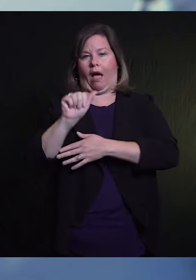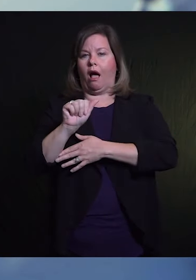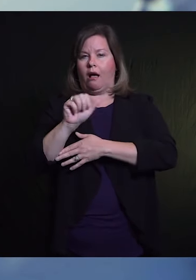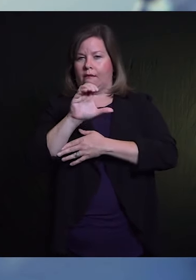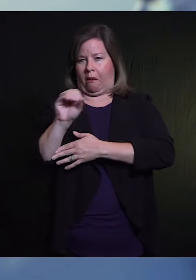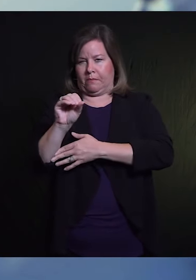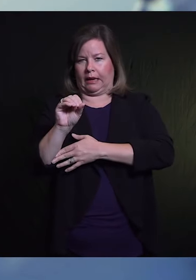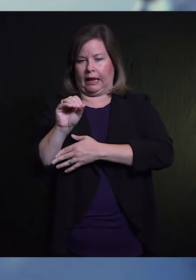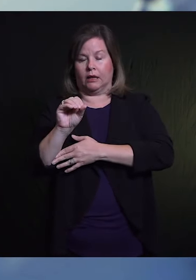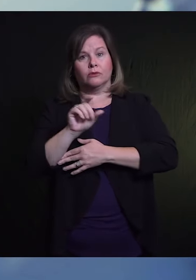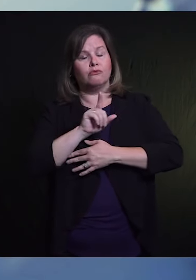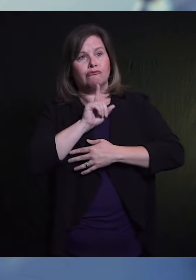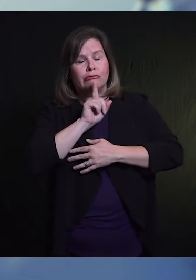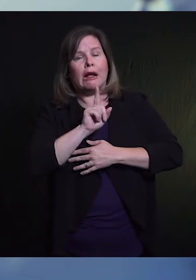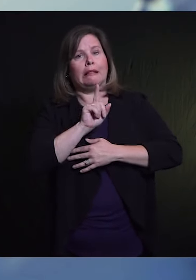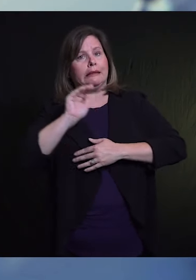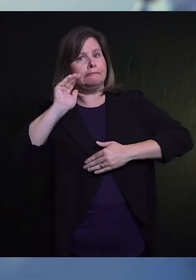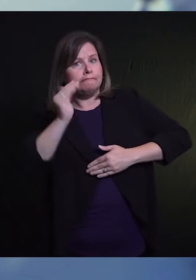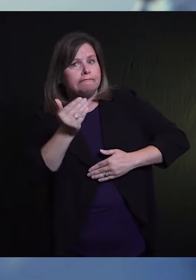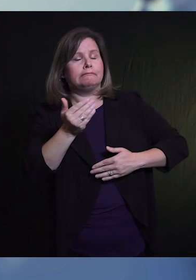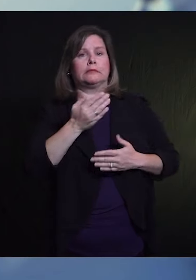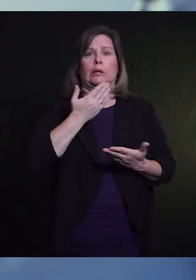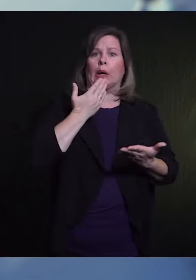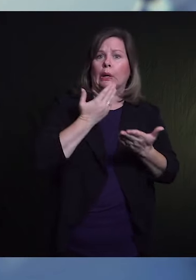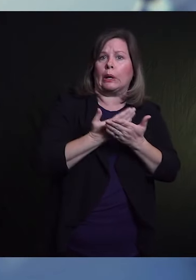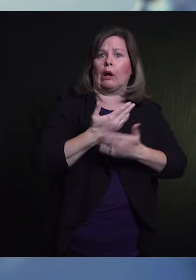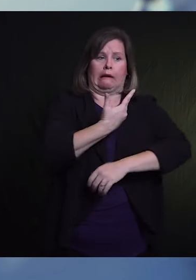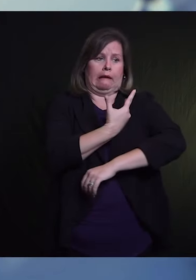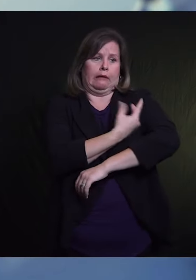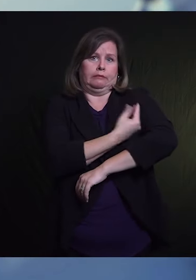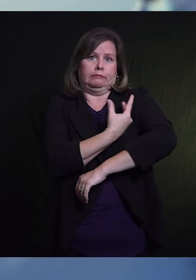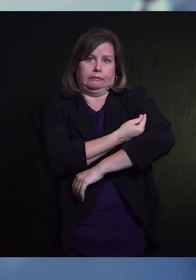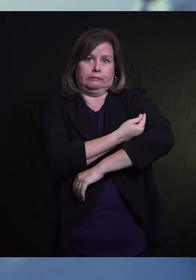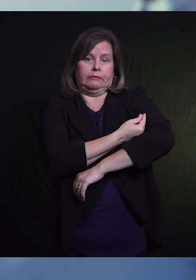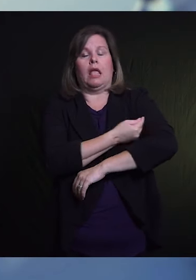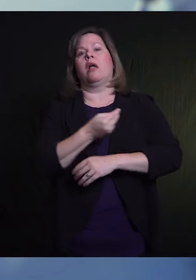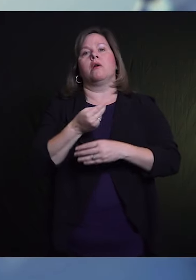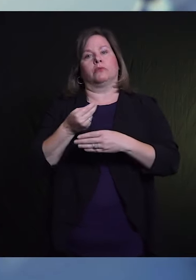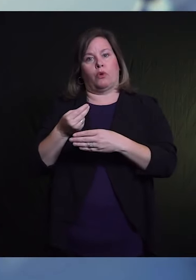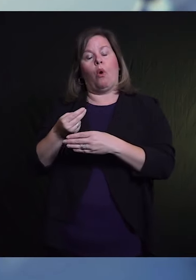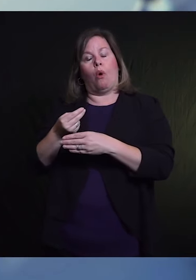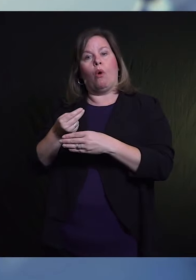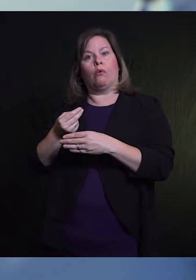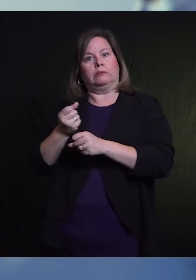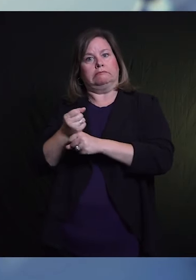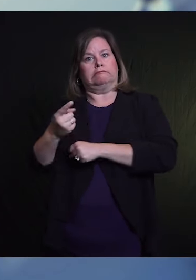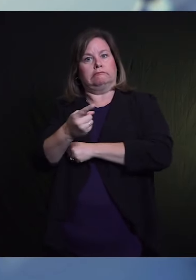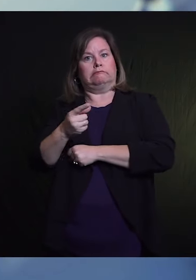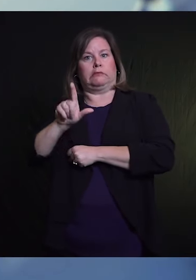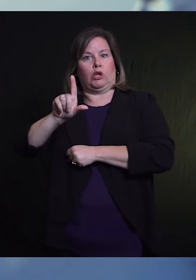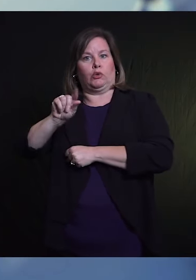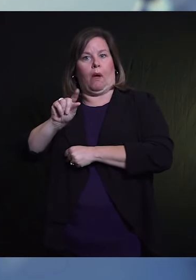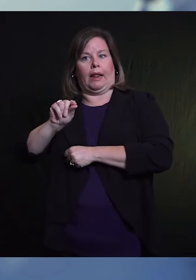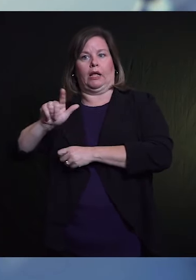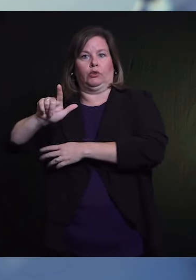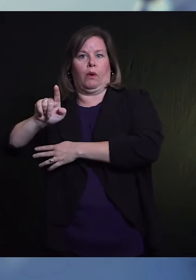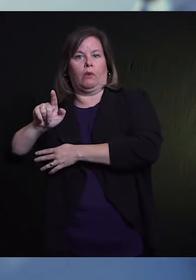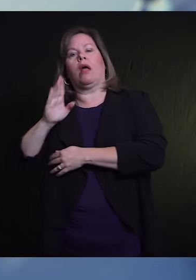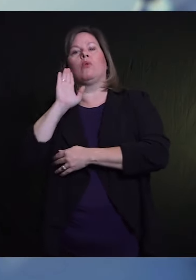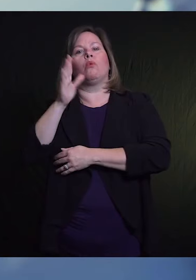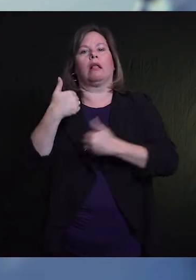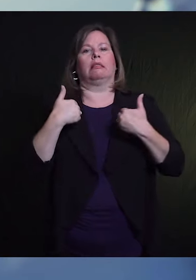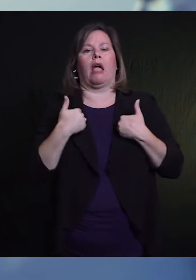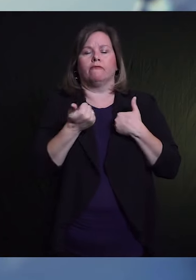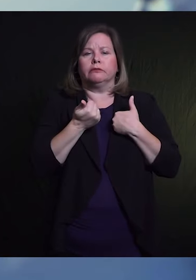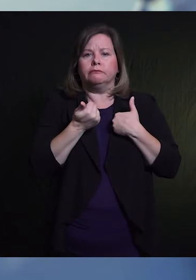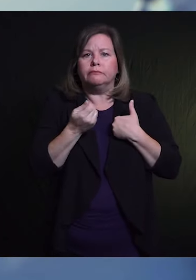the beginning of 2021 that there'll be a couple 100 million doses available. And this is going to help us a great deal.